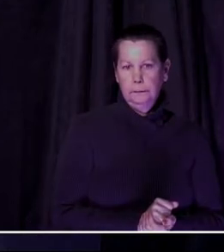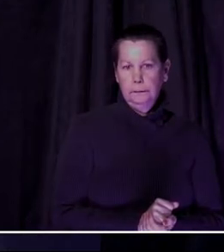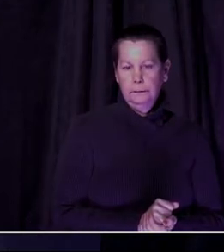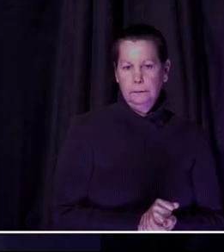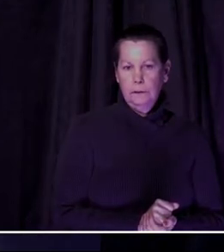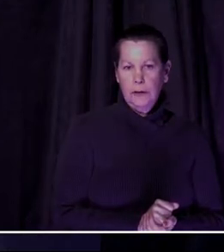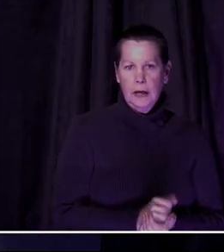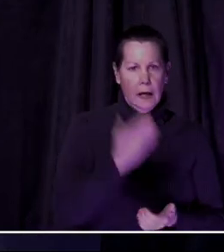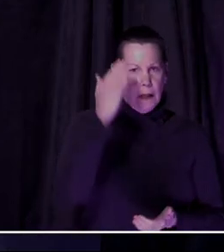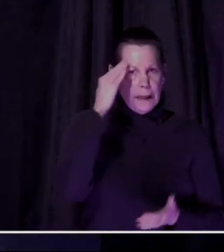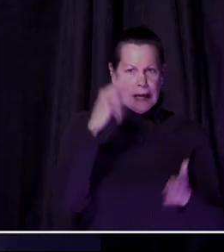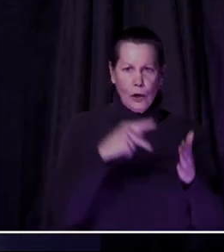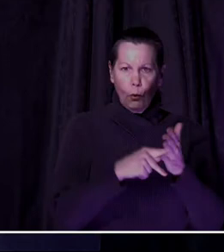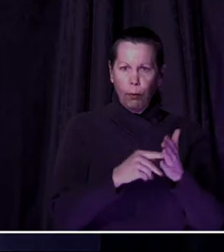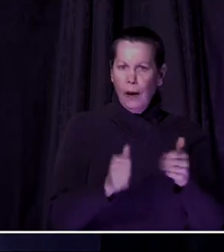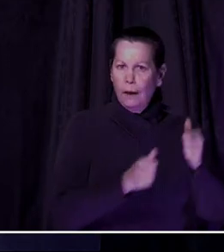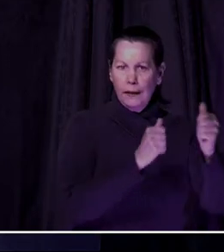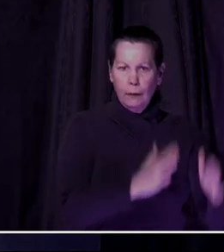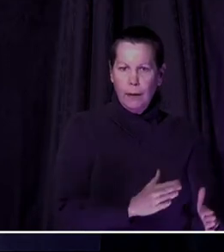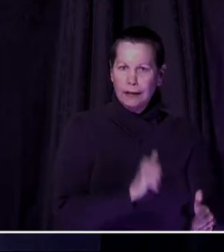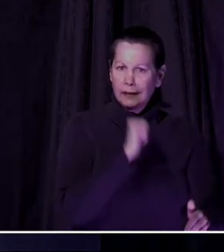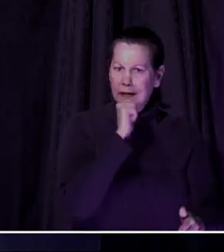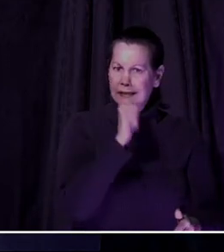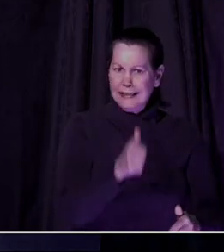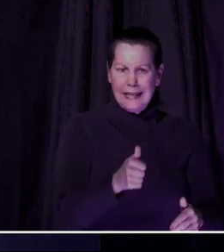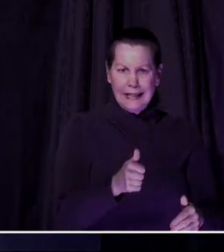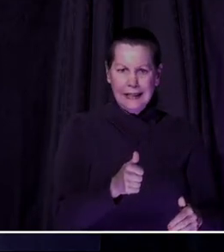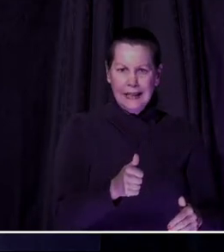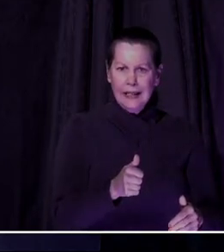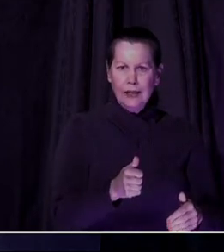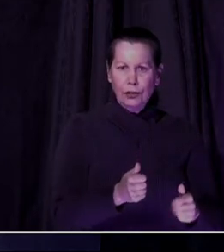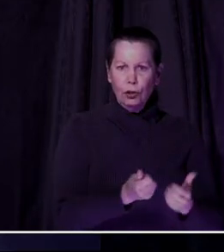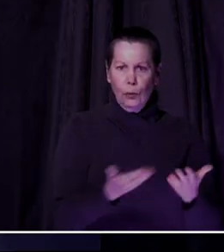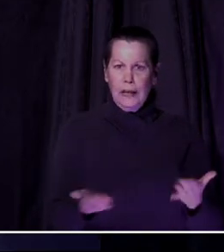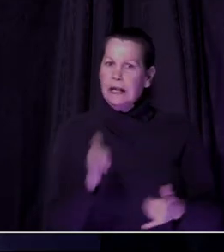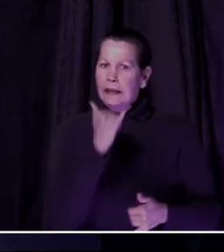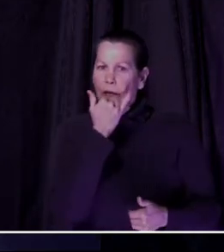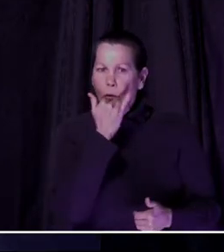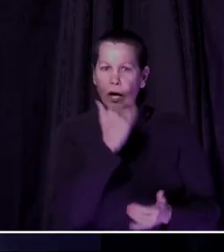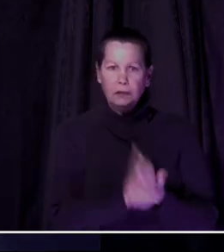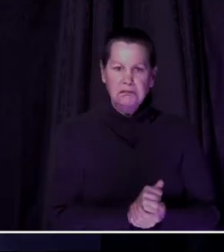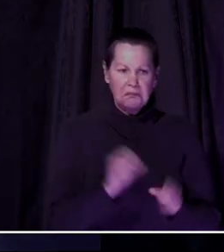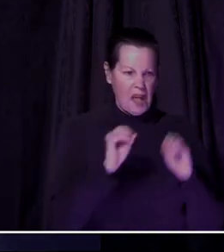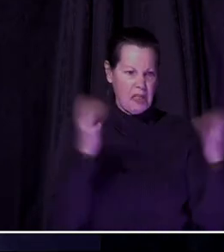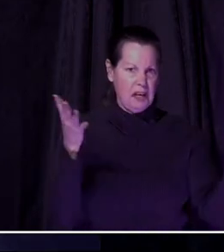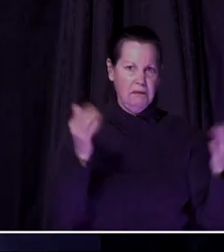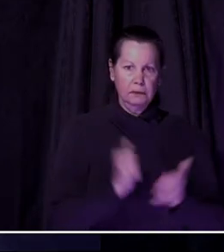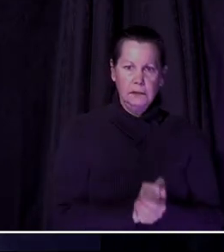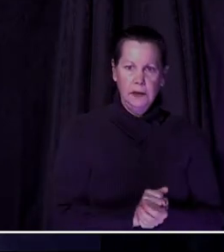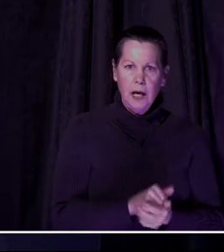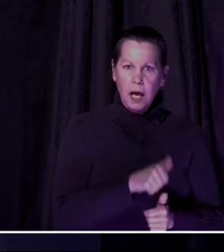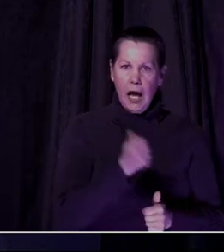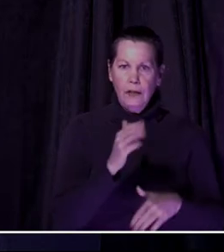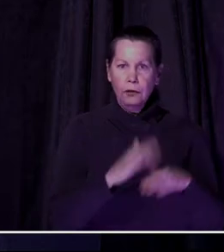They know Paul, the apostle, Paul did not, he did nothing wrong. He did nothing wrong other